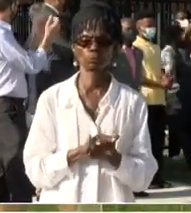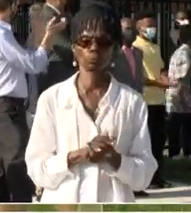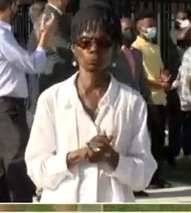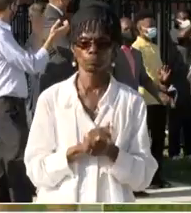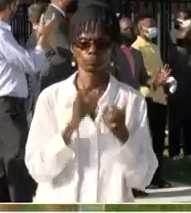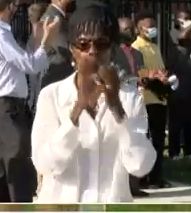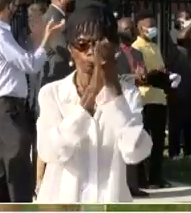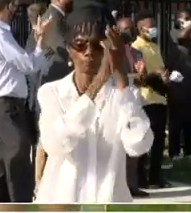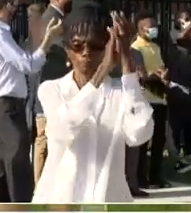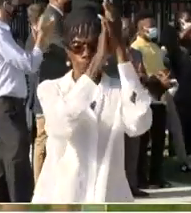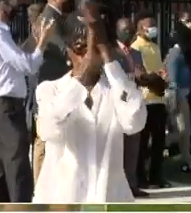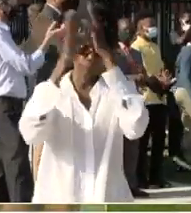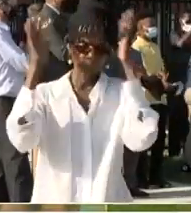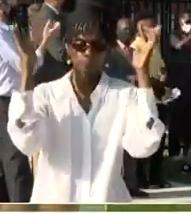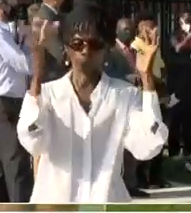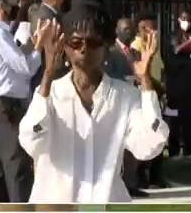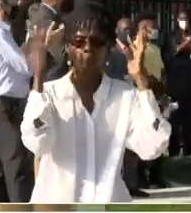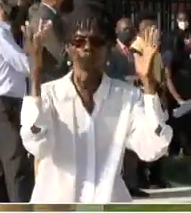round of applause.